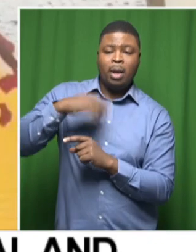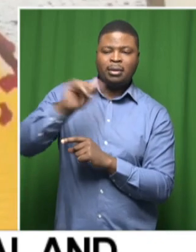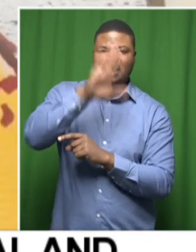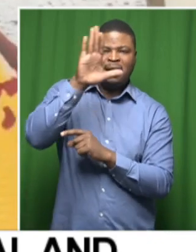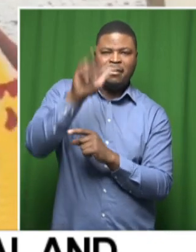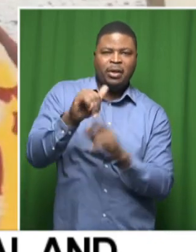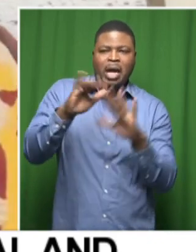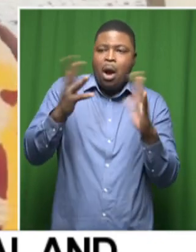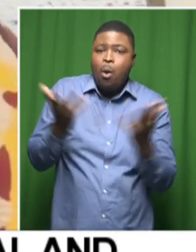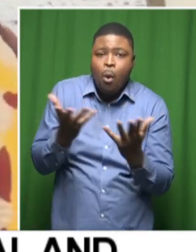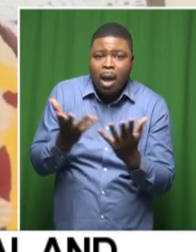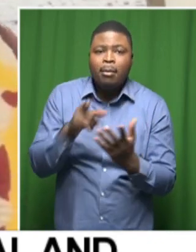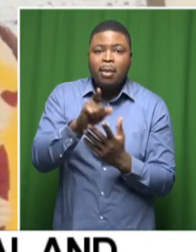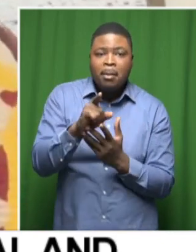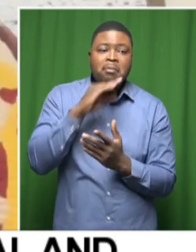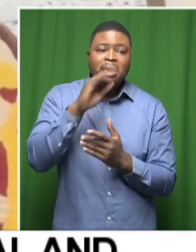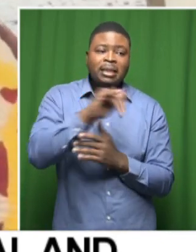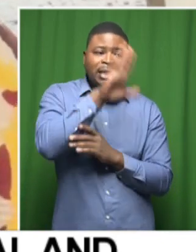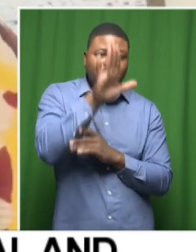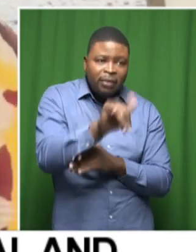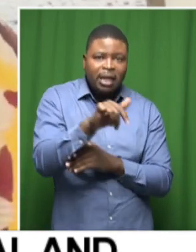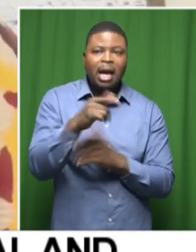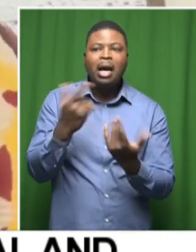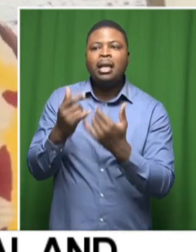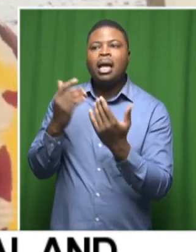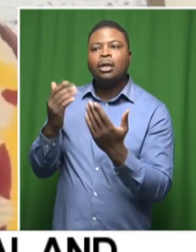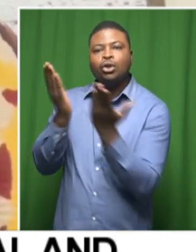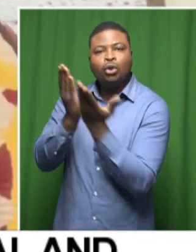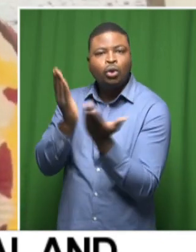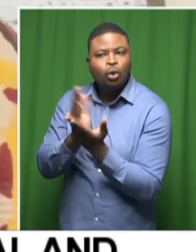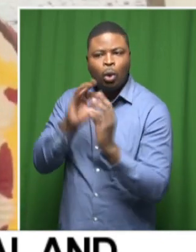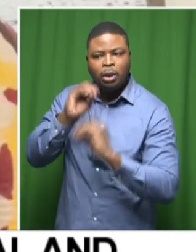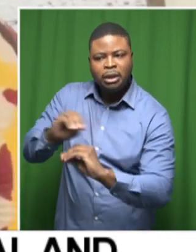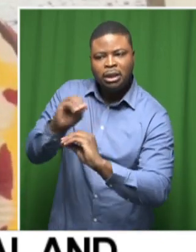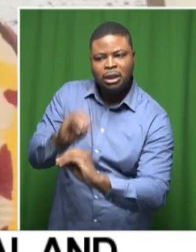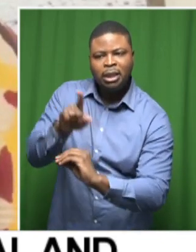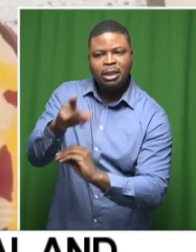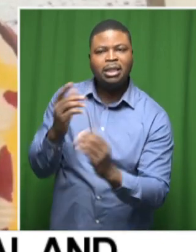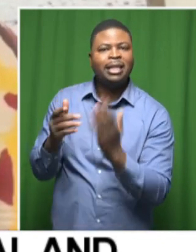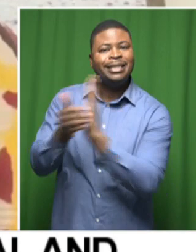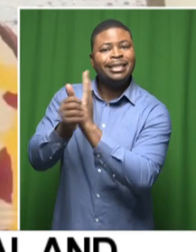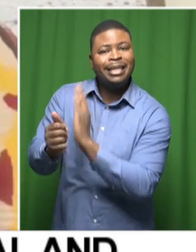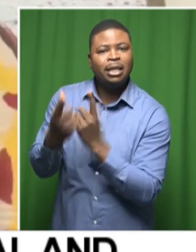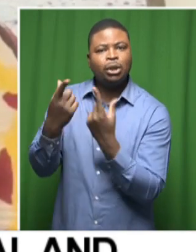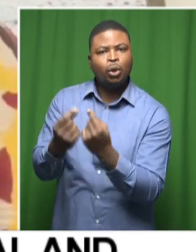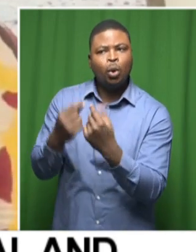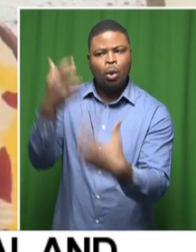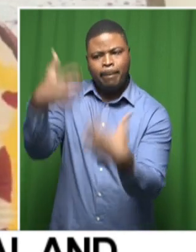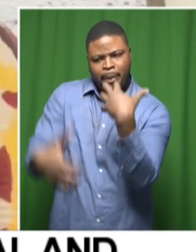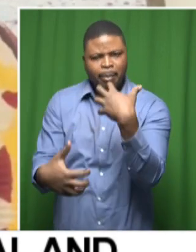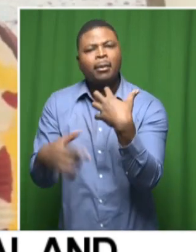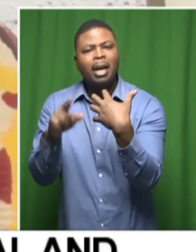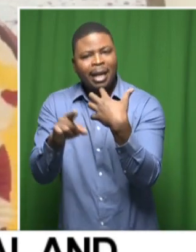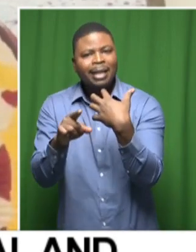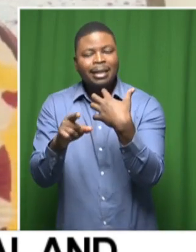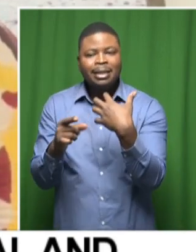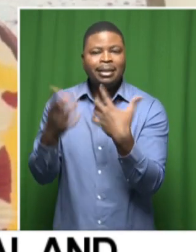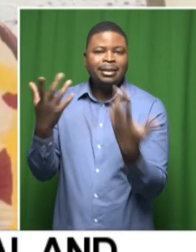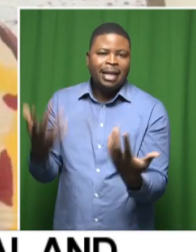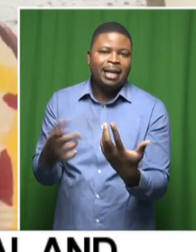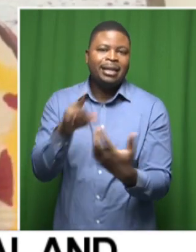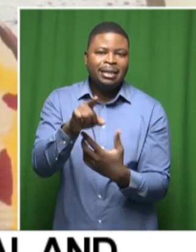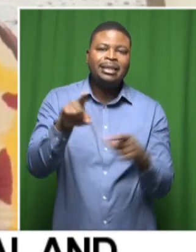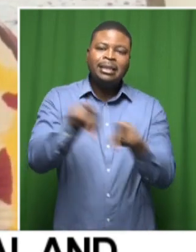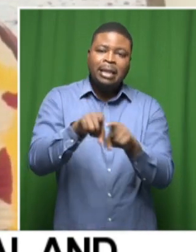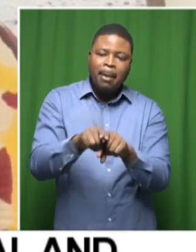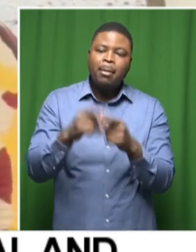a skills mismatch. We talk about it so much, about the skills that are available in the country and the skills that the job